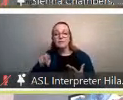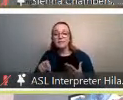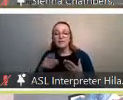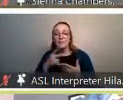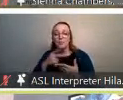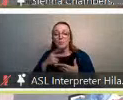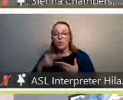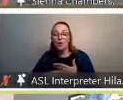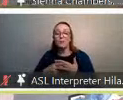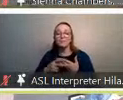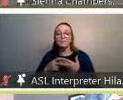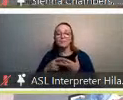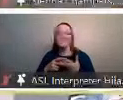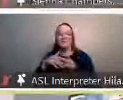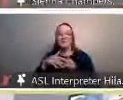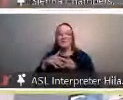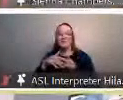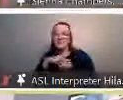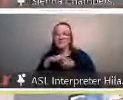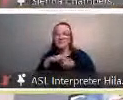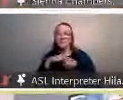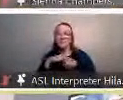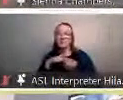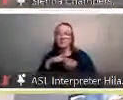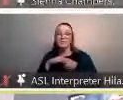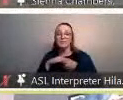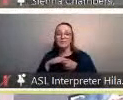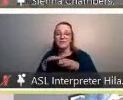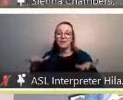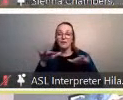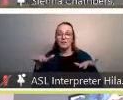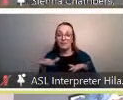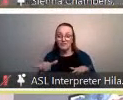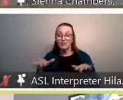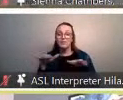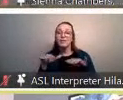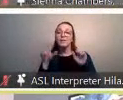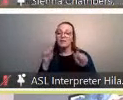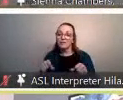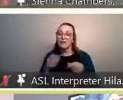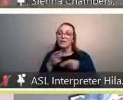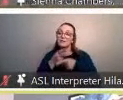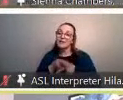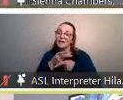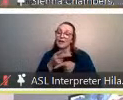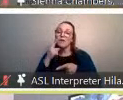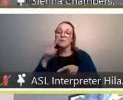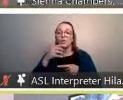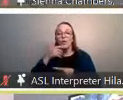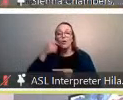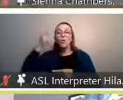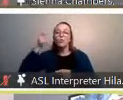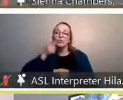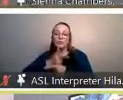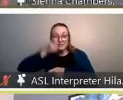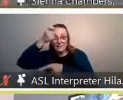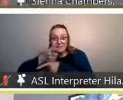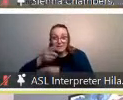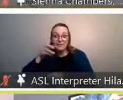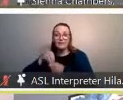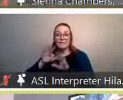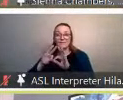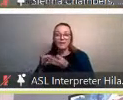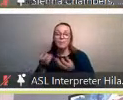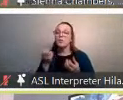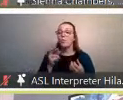is located in a setting that it can accommodate the care and education of an older or perhaps younger sibling in their family. Or a family